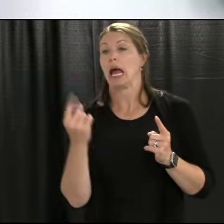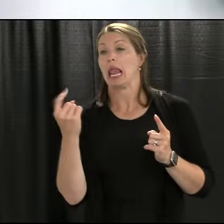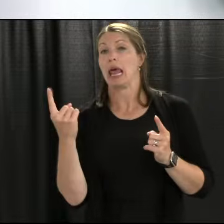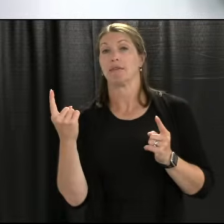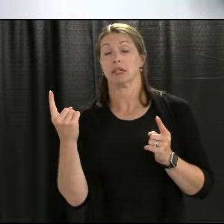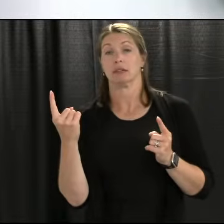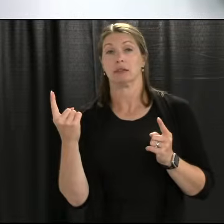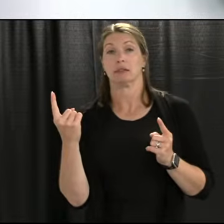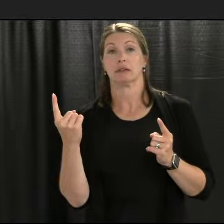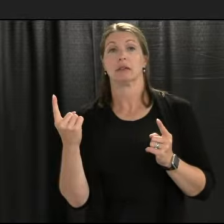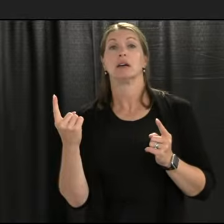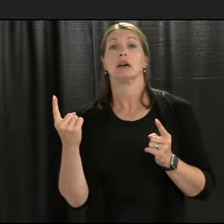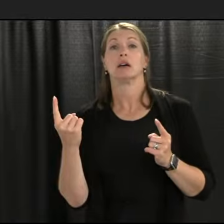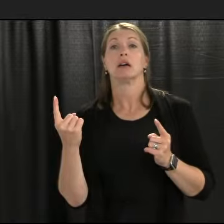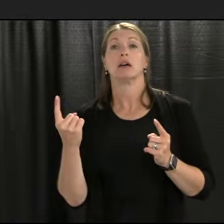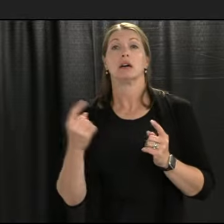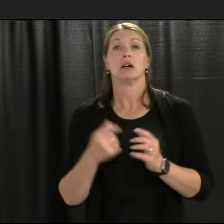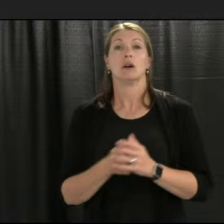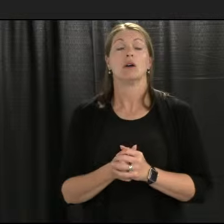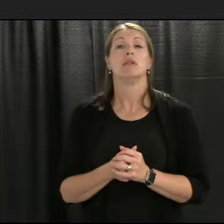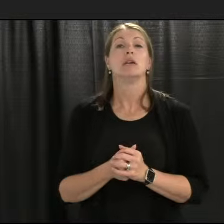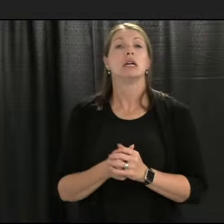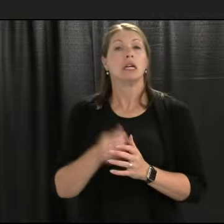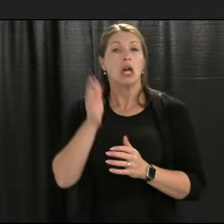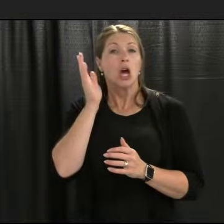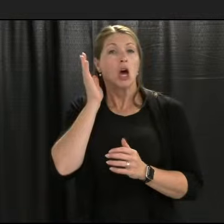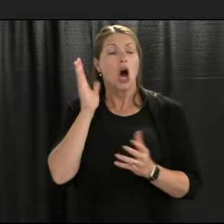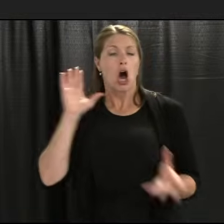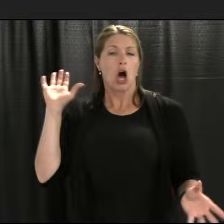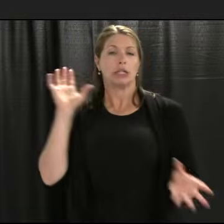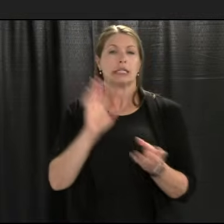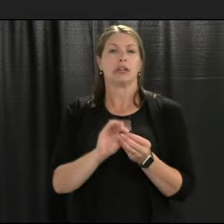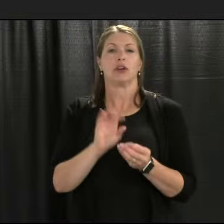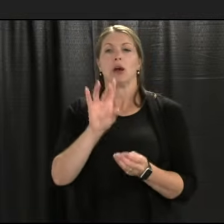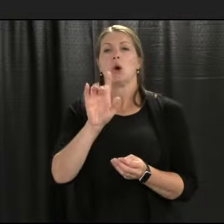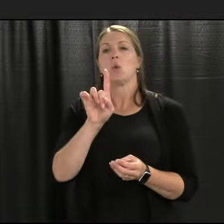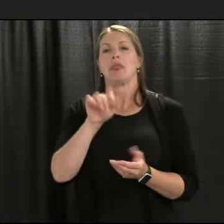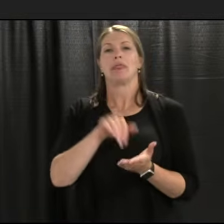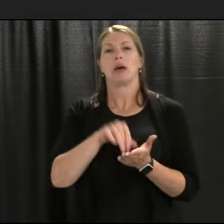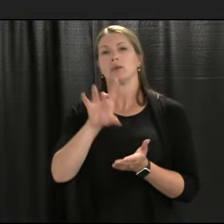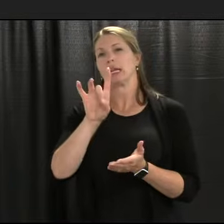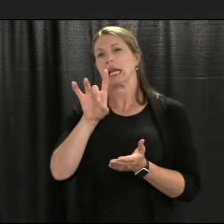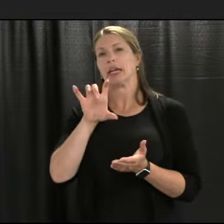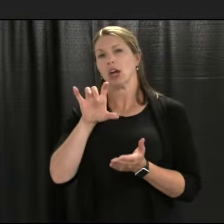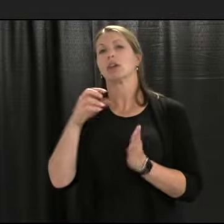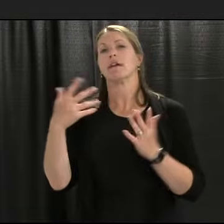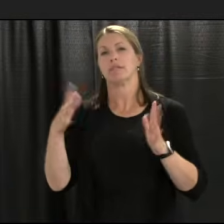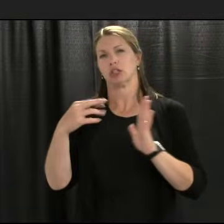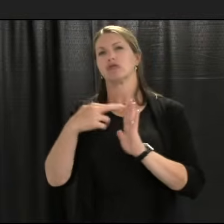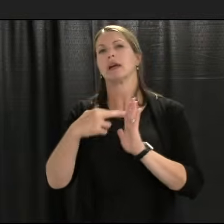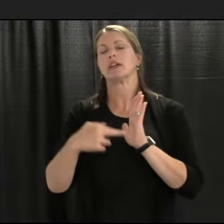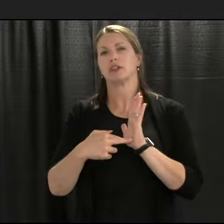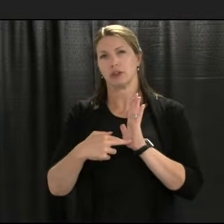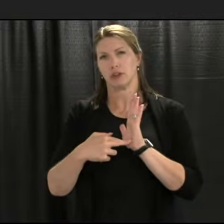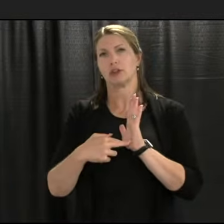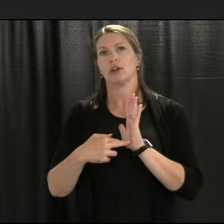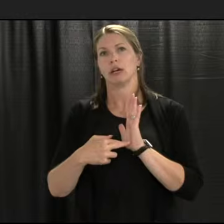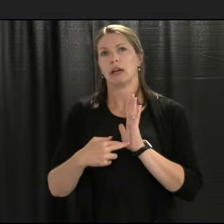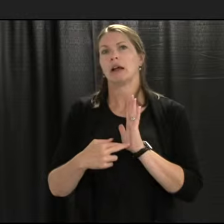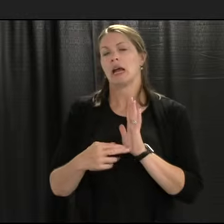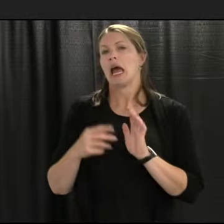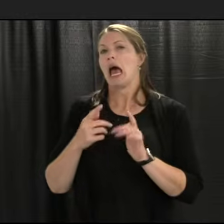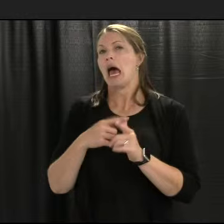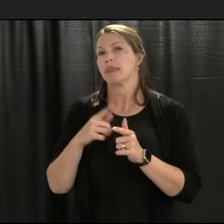From financial support, 1,800 folk have registered, and very recently the Red Cross started out with the first tranche of just over